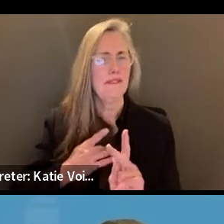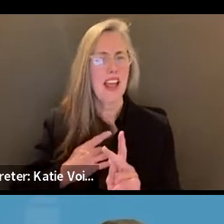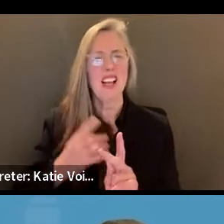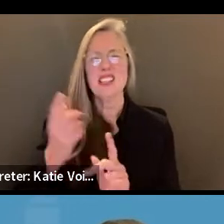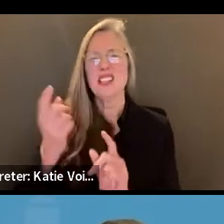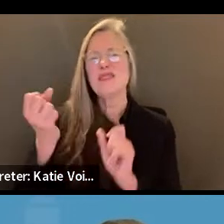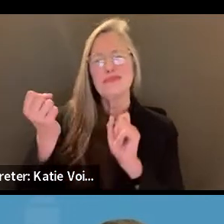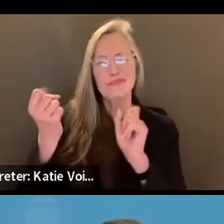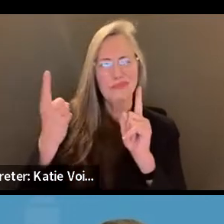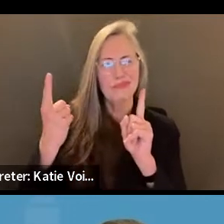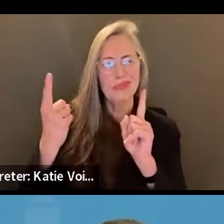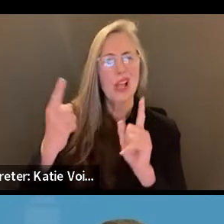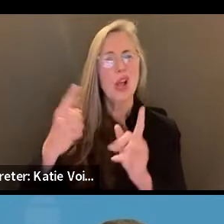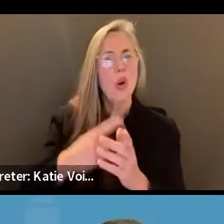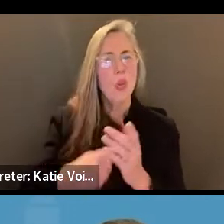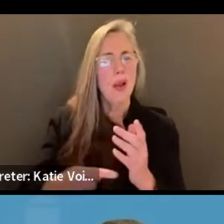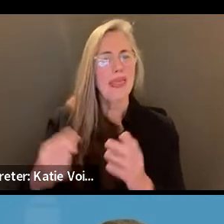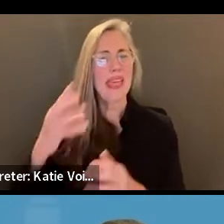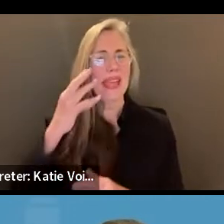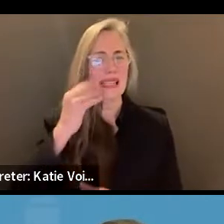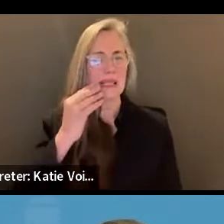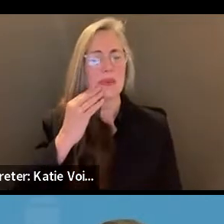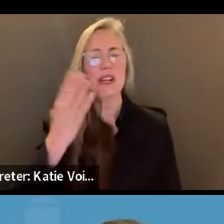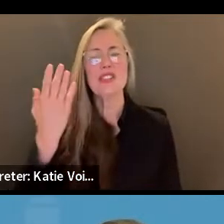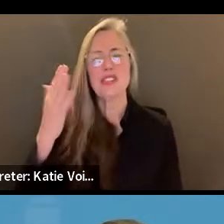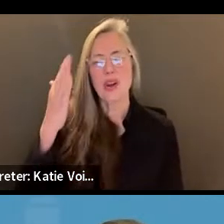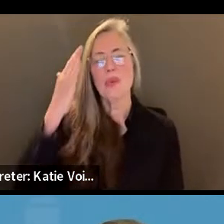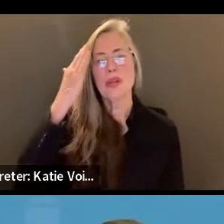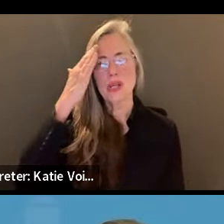they are experiencing. So that,